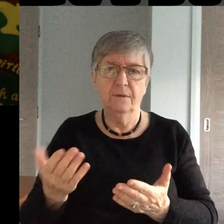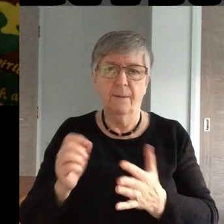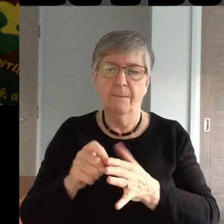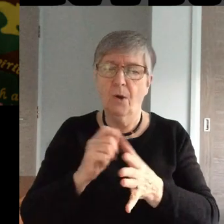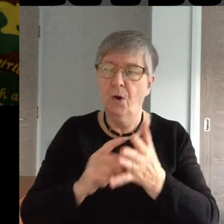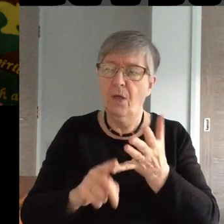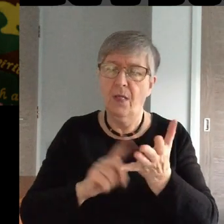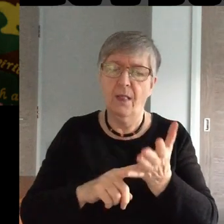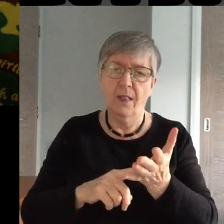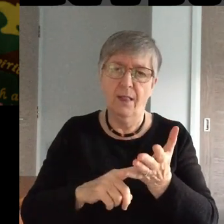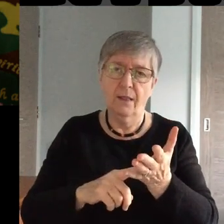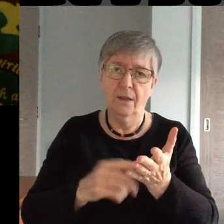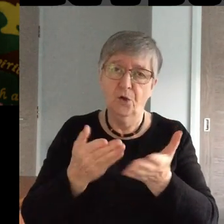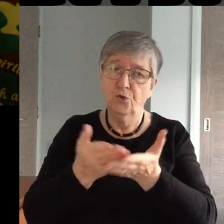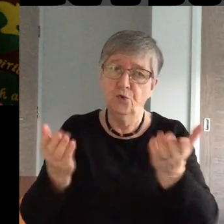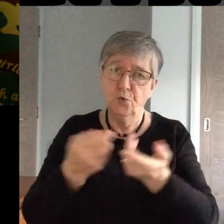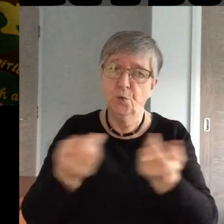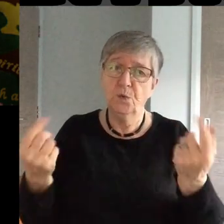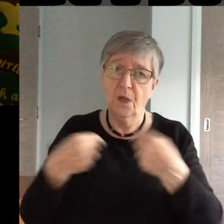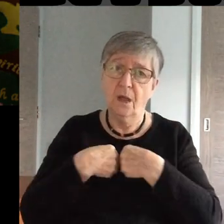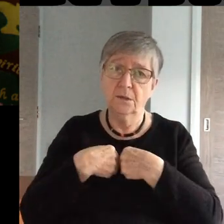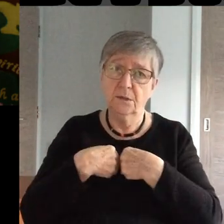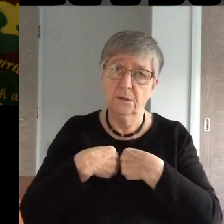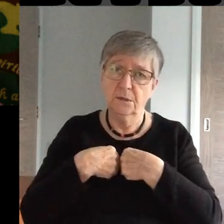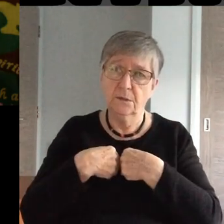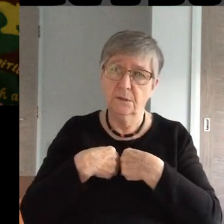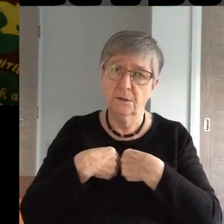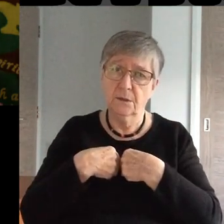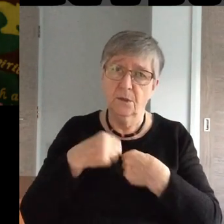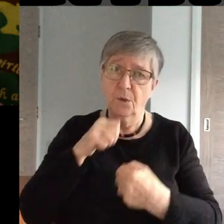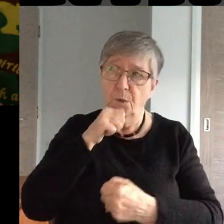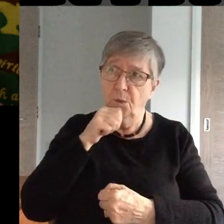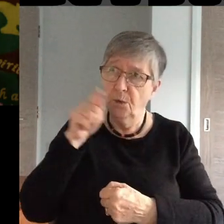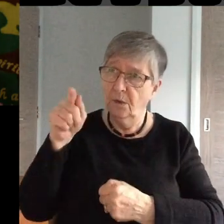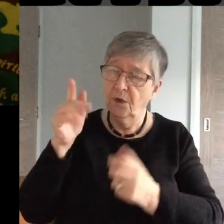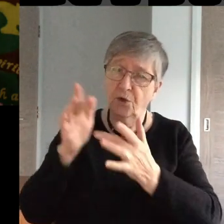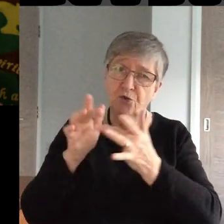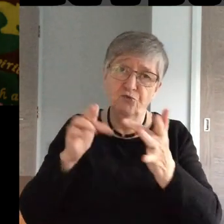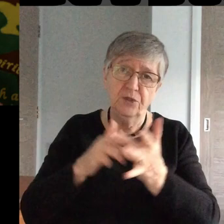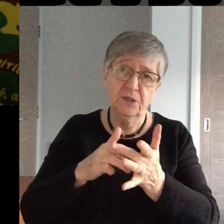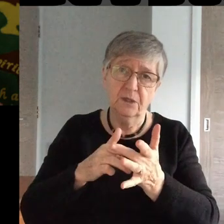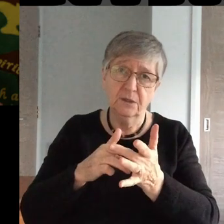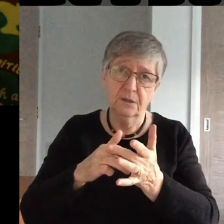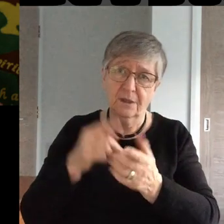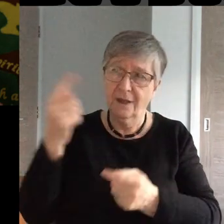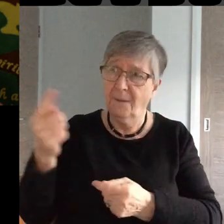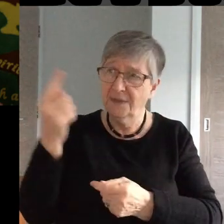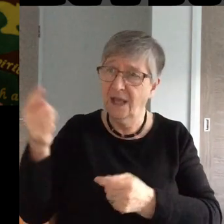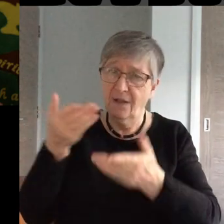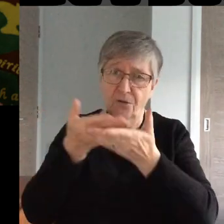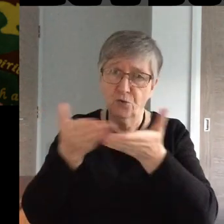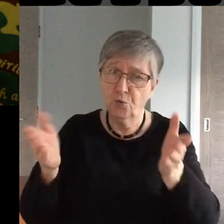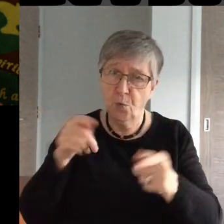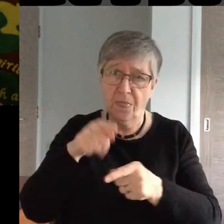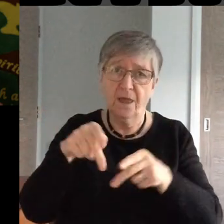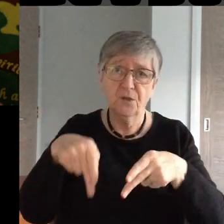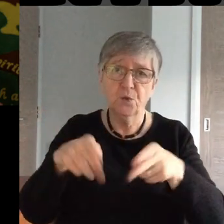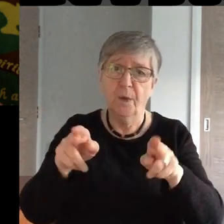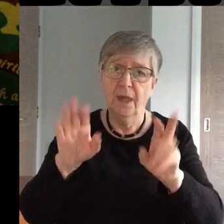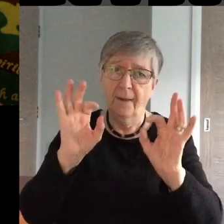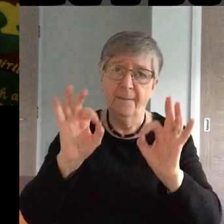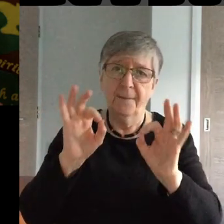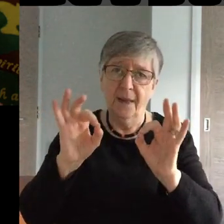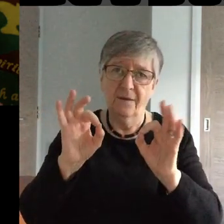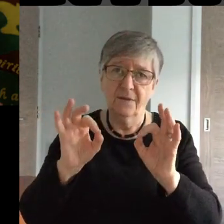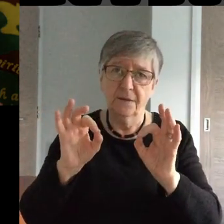But Paul points us to the one who embodied this perfectly. The one who